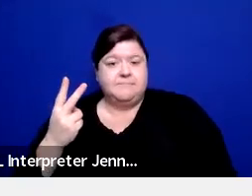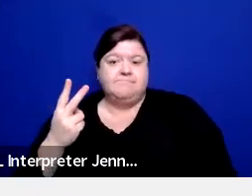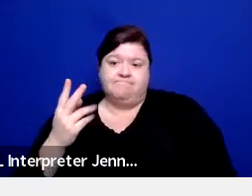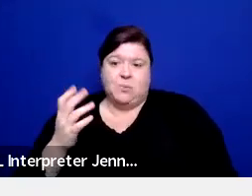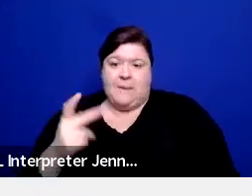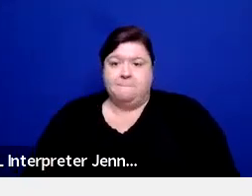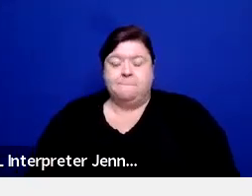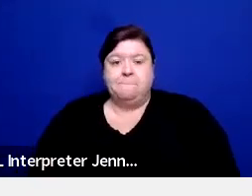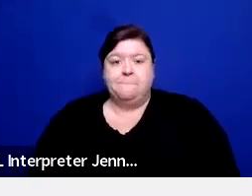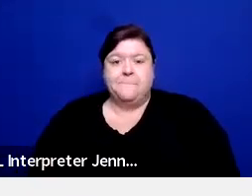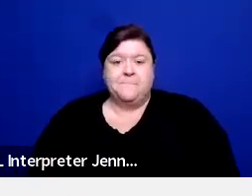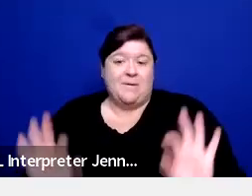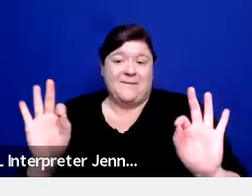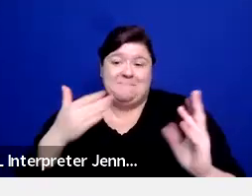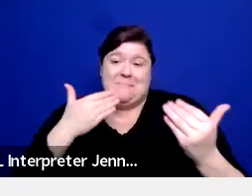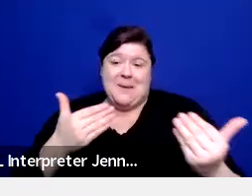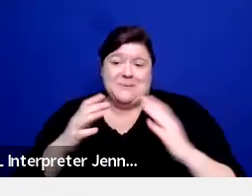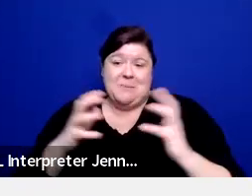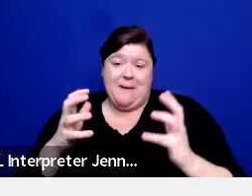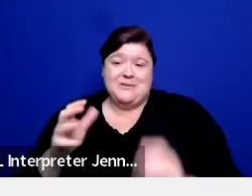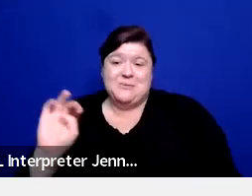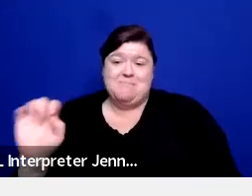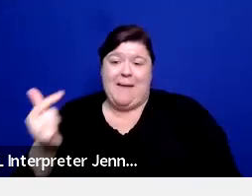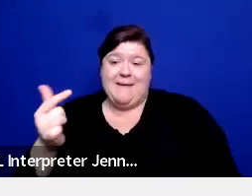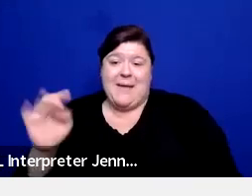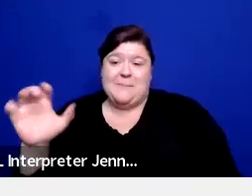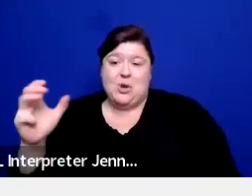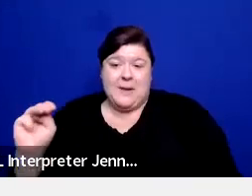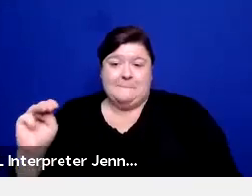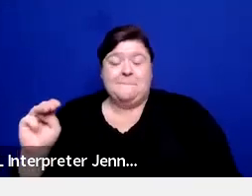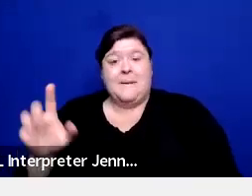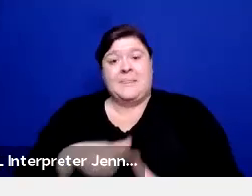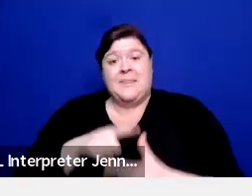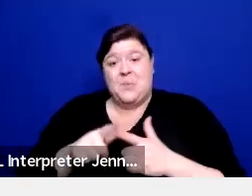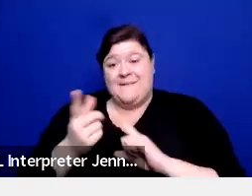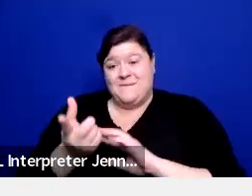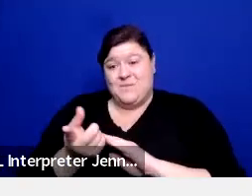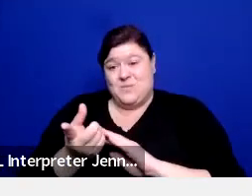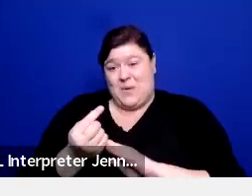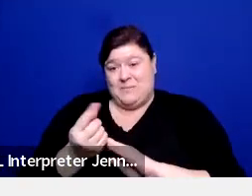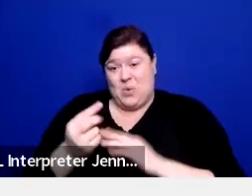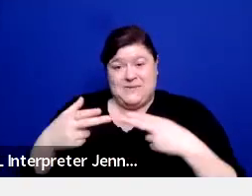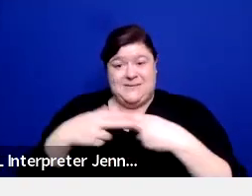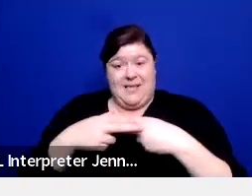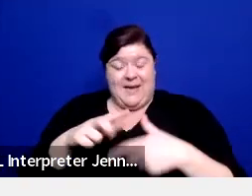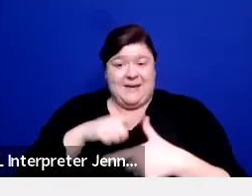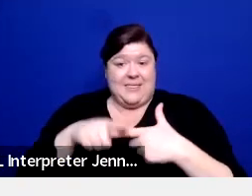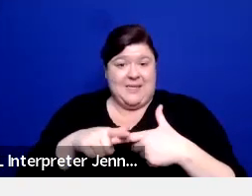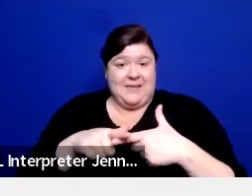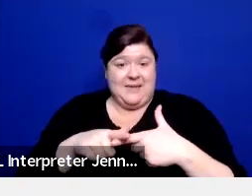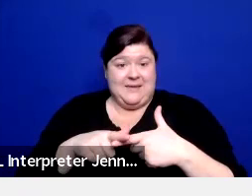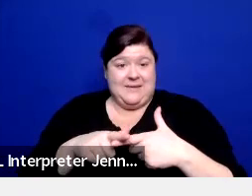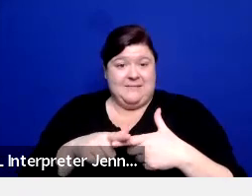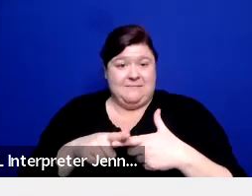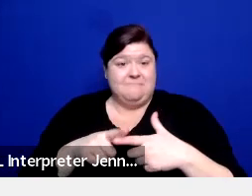Perfect. Thank you so much, Meg and Miriam. And we have just one more slide after this, and I believe we have